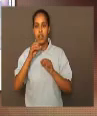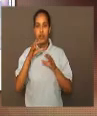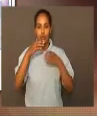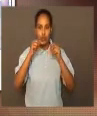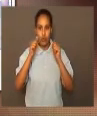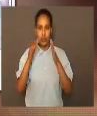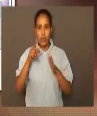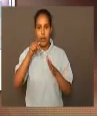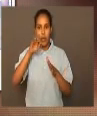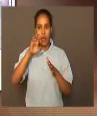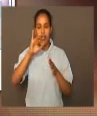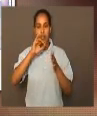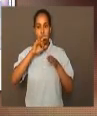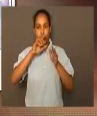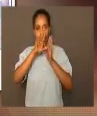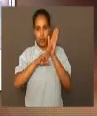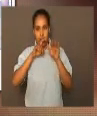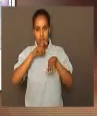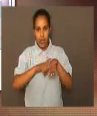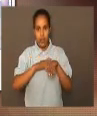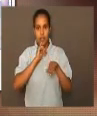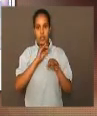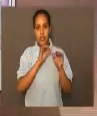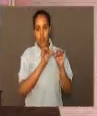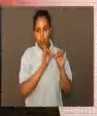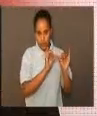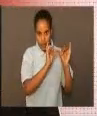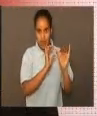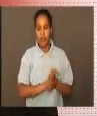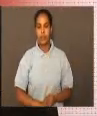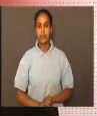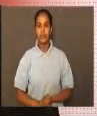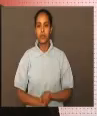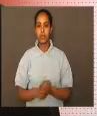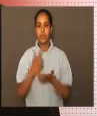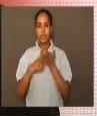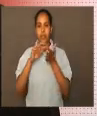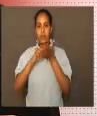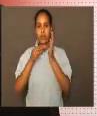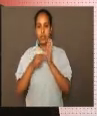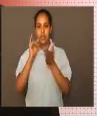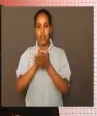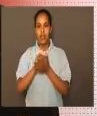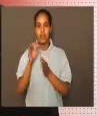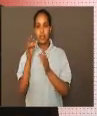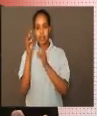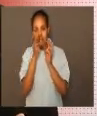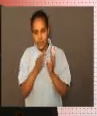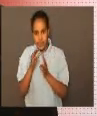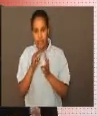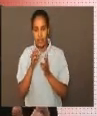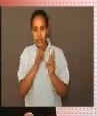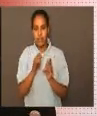solution per unit time is constant. This means that the system